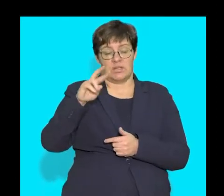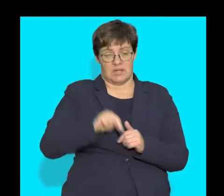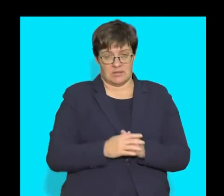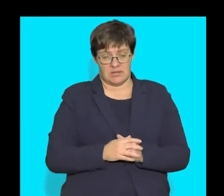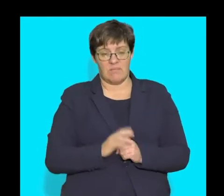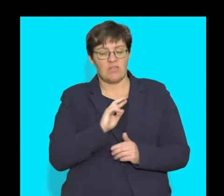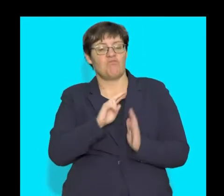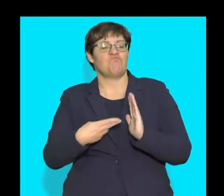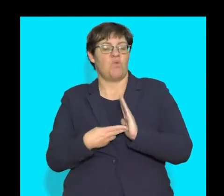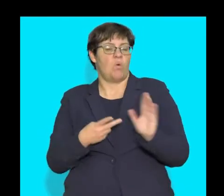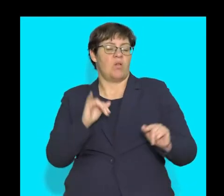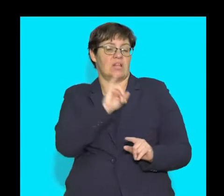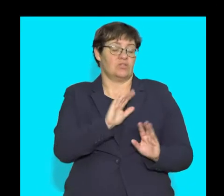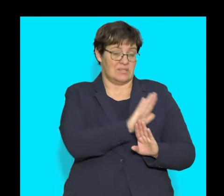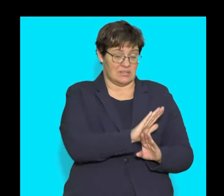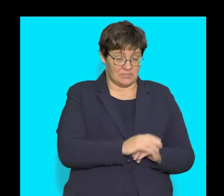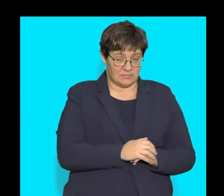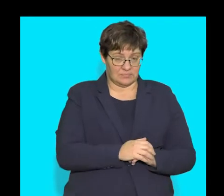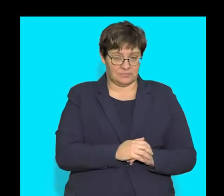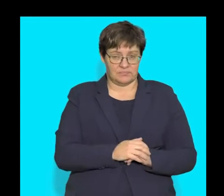glycogen. And that's the role of insulin.